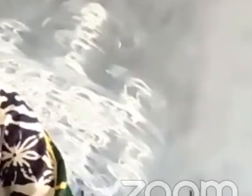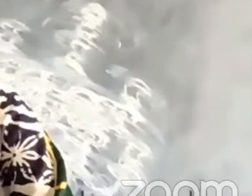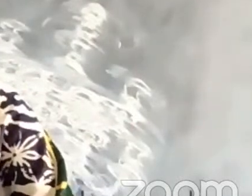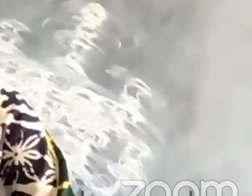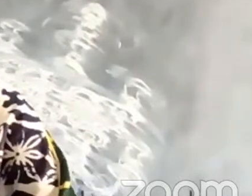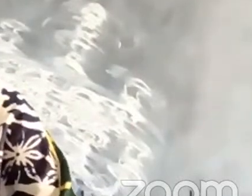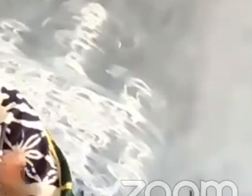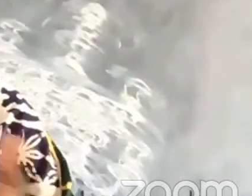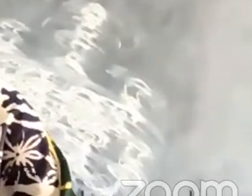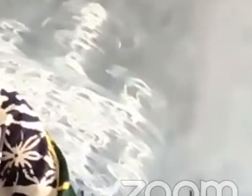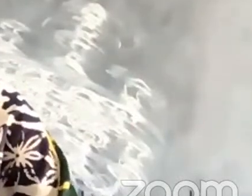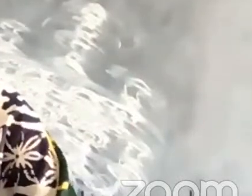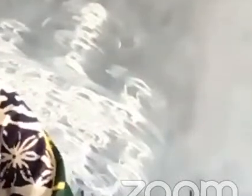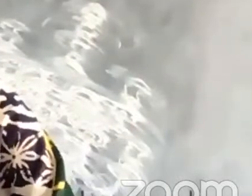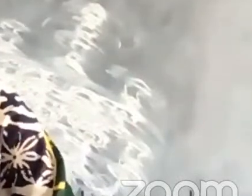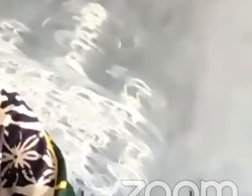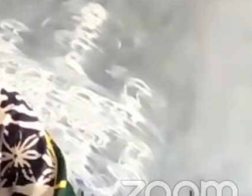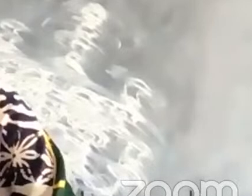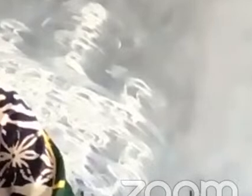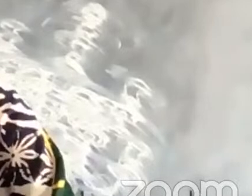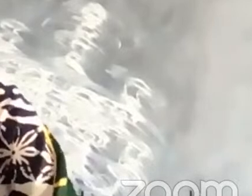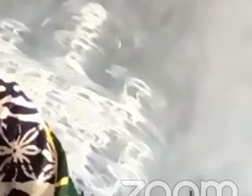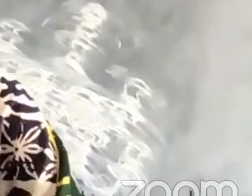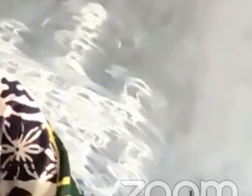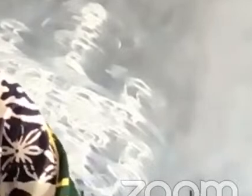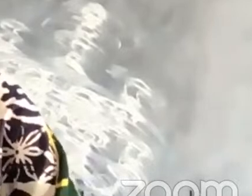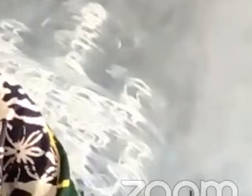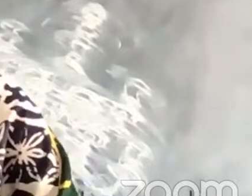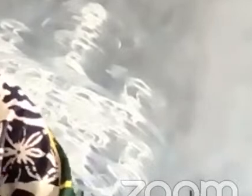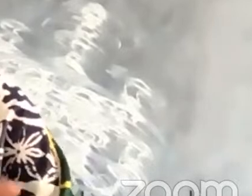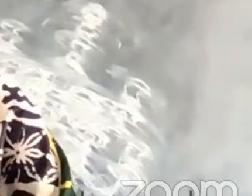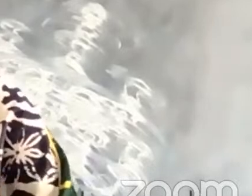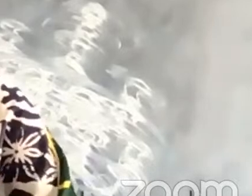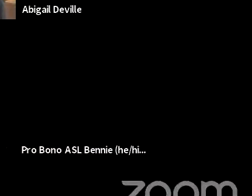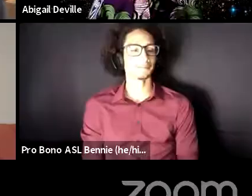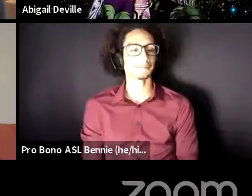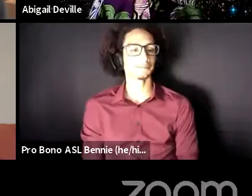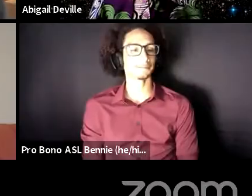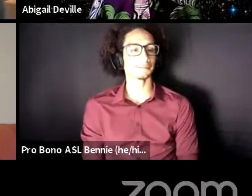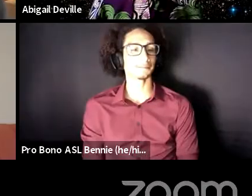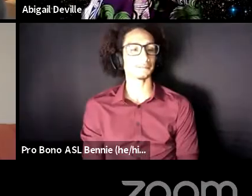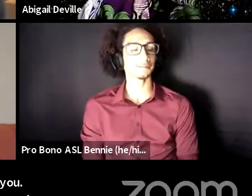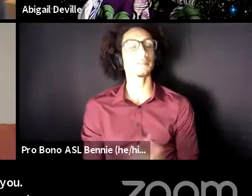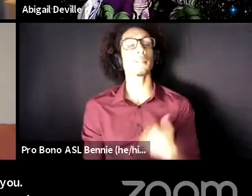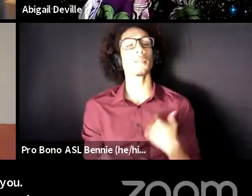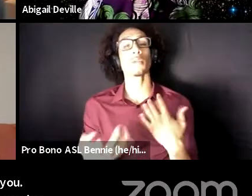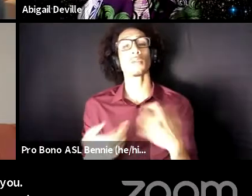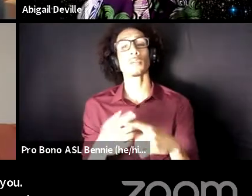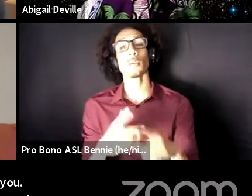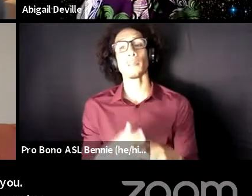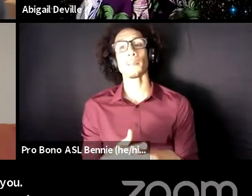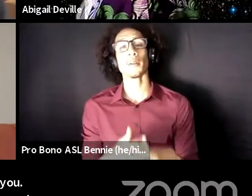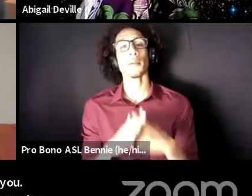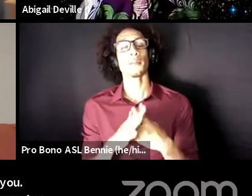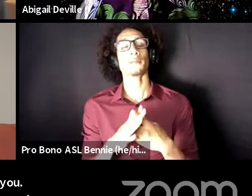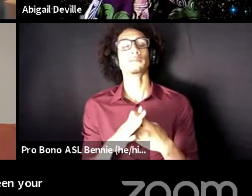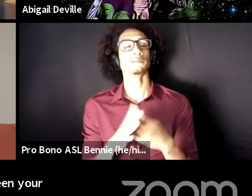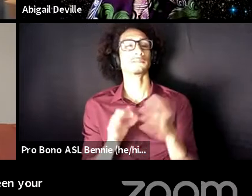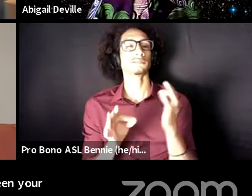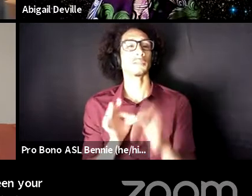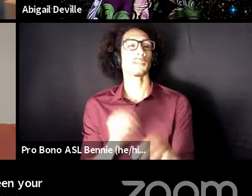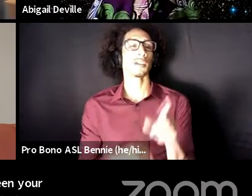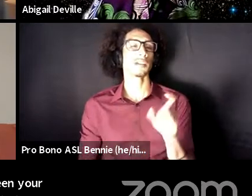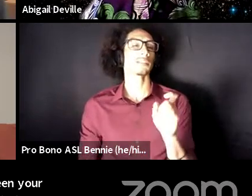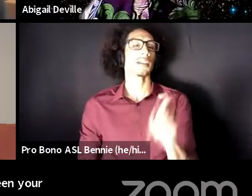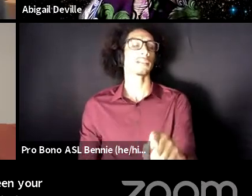and spirit of the work that all of you are making. So I'd like to begin by just asking each of you to reflect